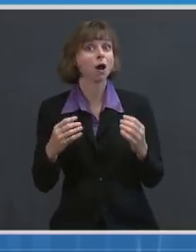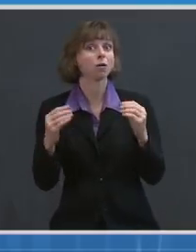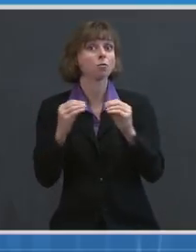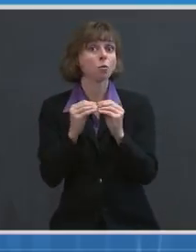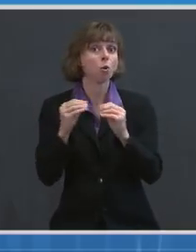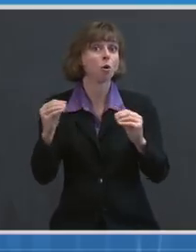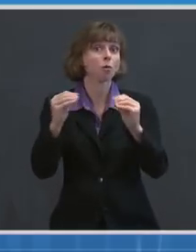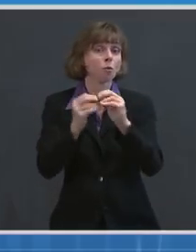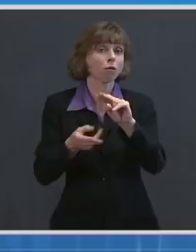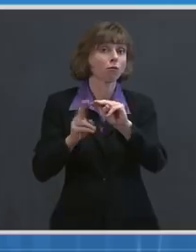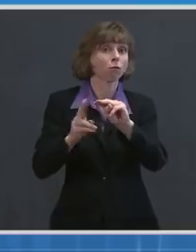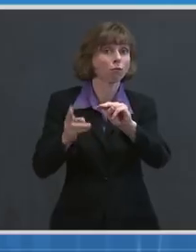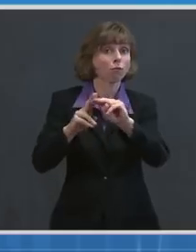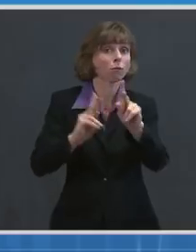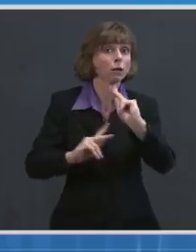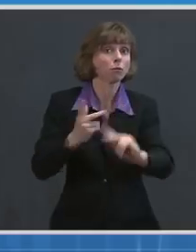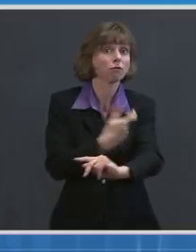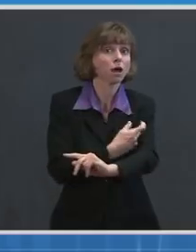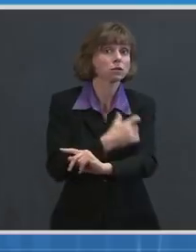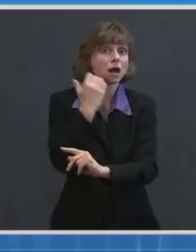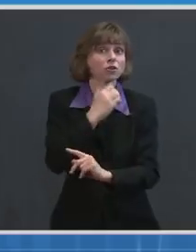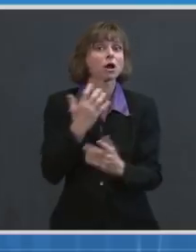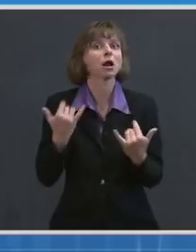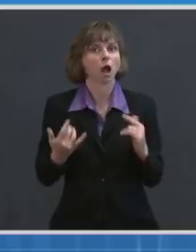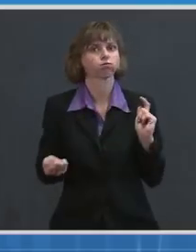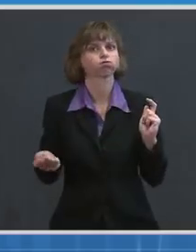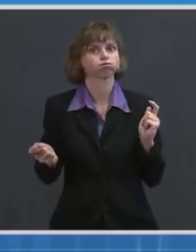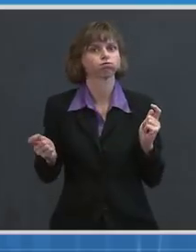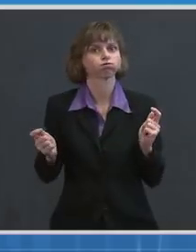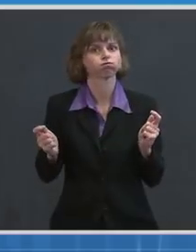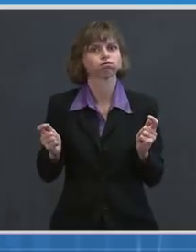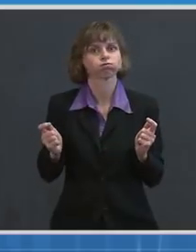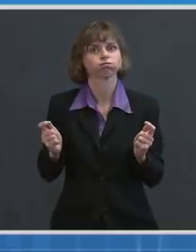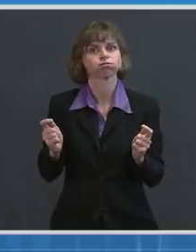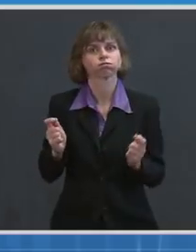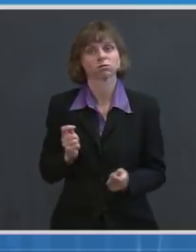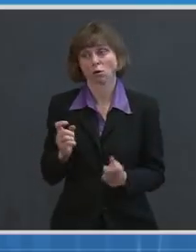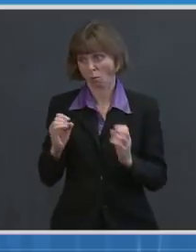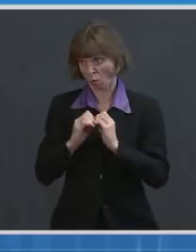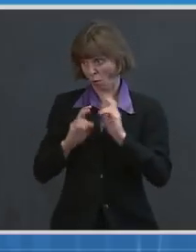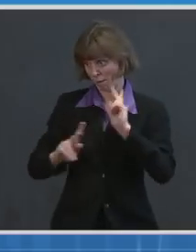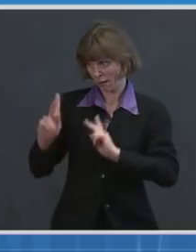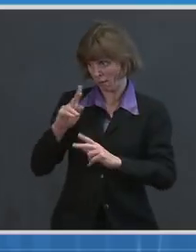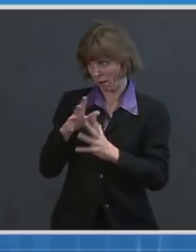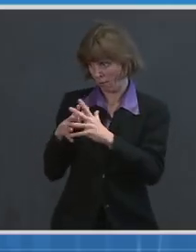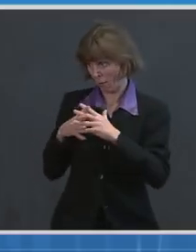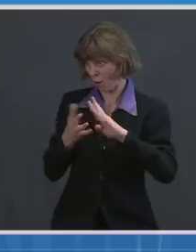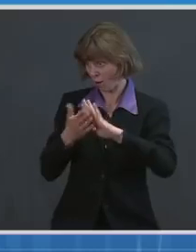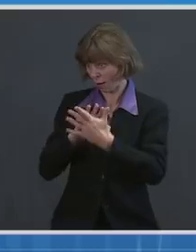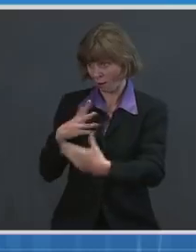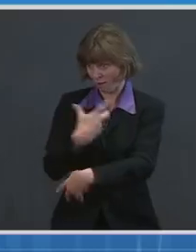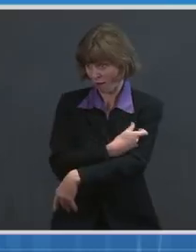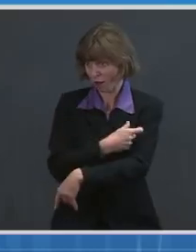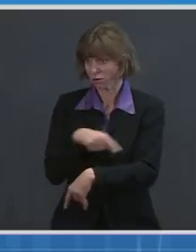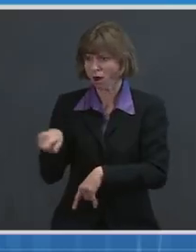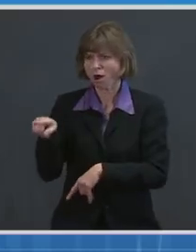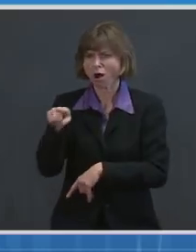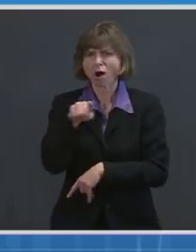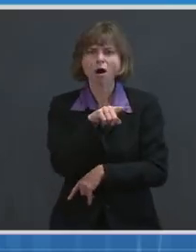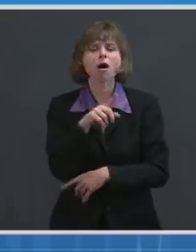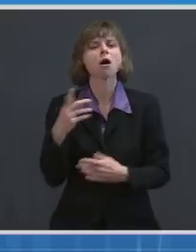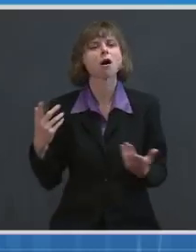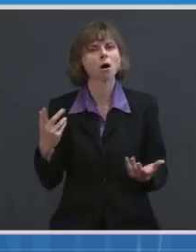corner. And as more Americans are vaccinated, a growing body of evidence now tells us that there are some activities that